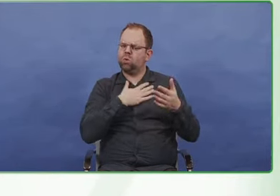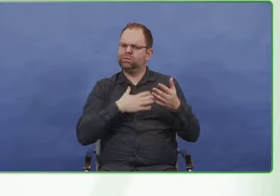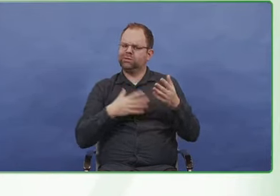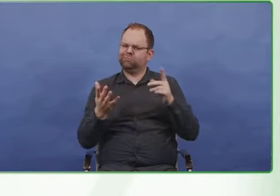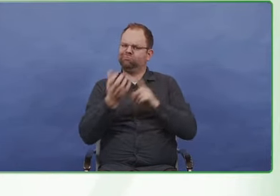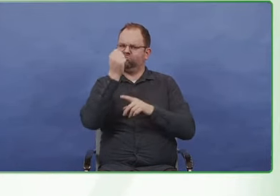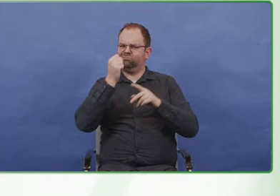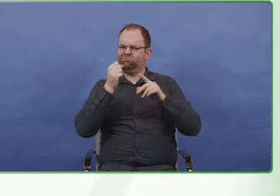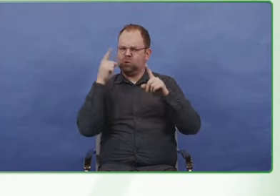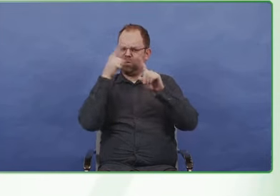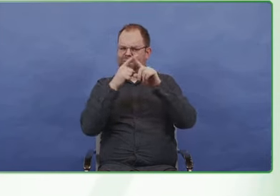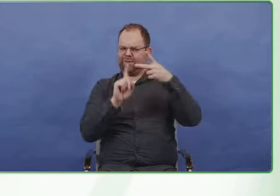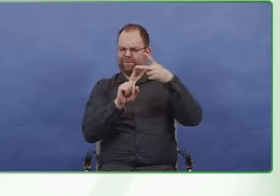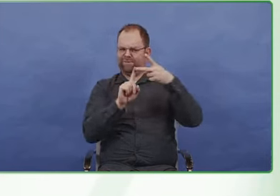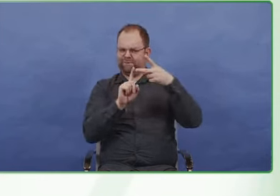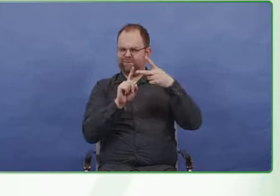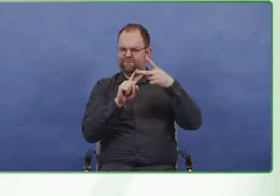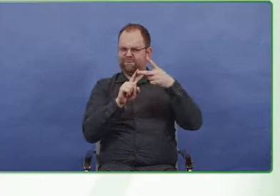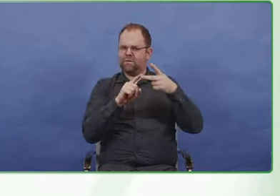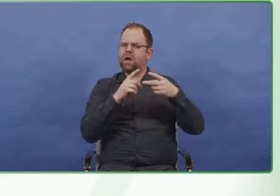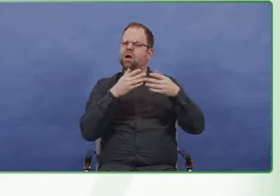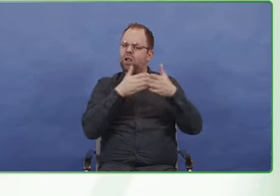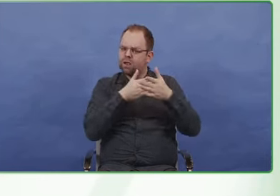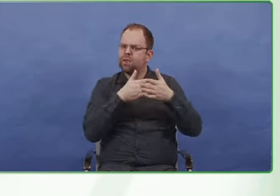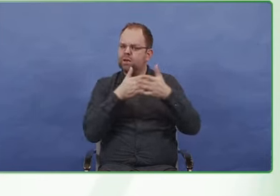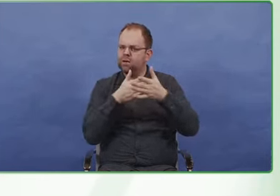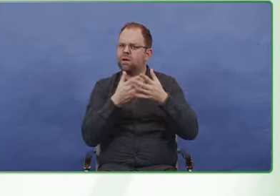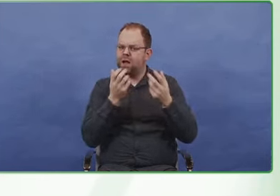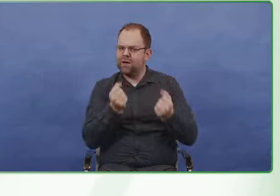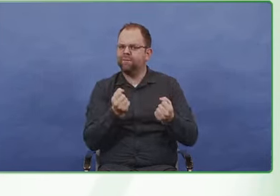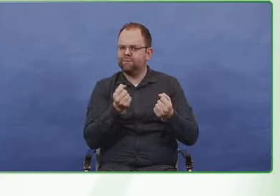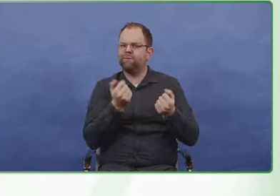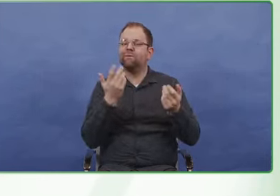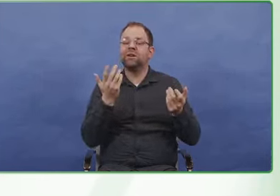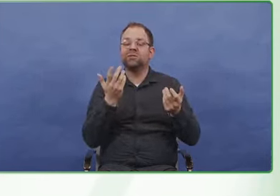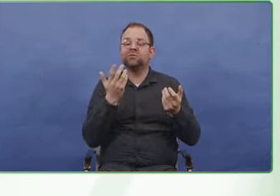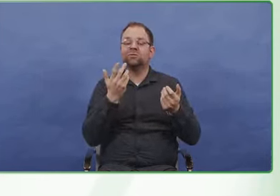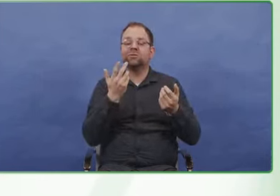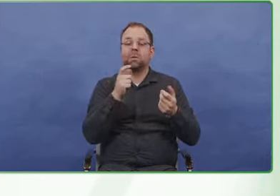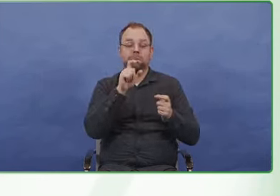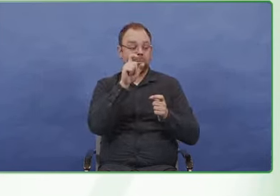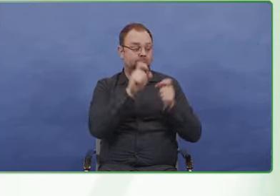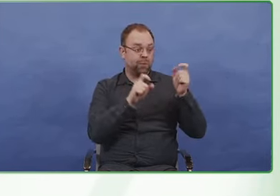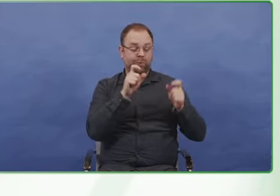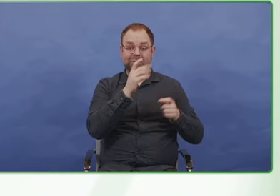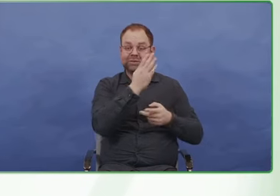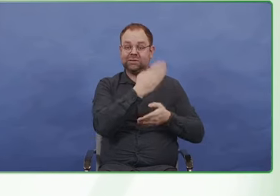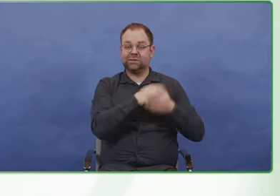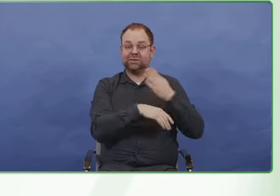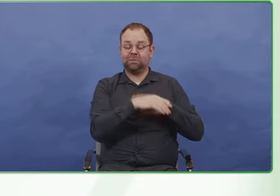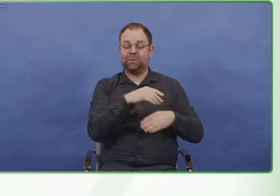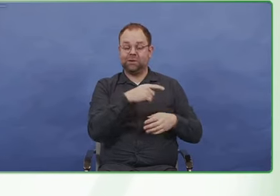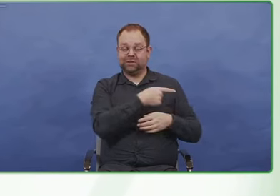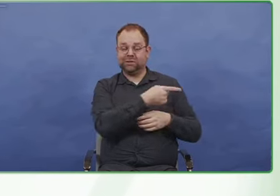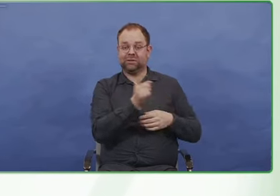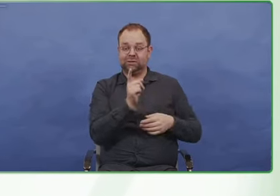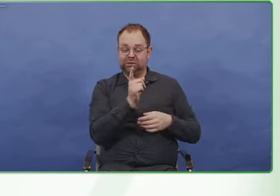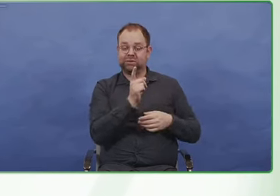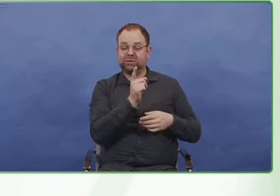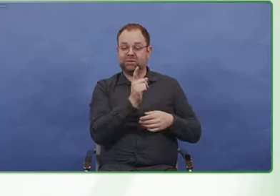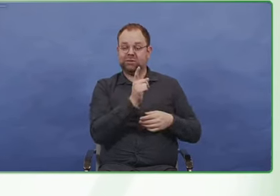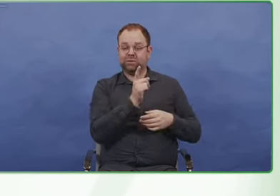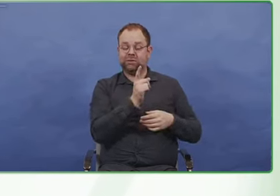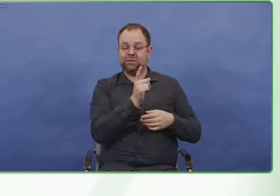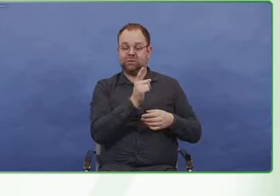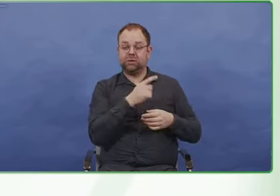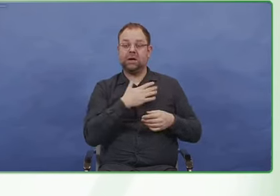about 100 plus products, but similarly in India, we have identified about 300 products where different types of assistive devices which are